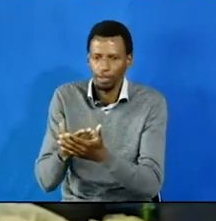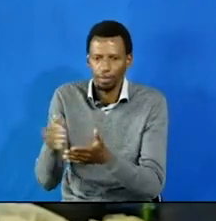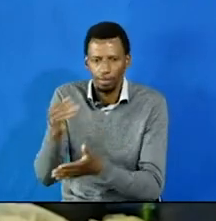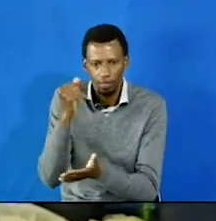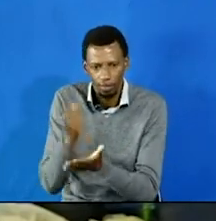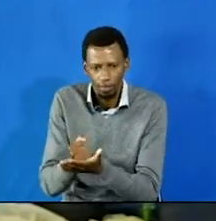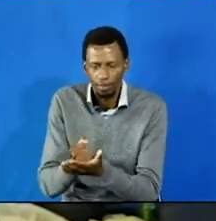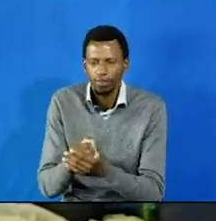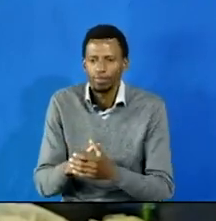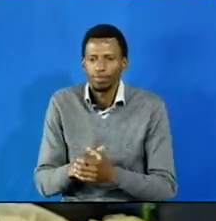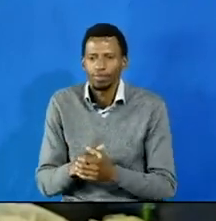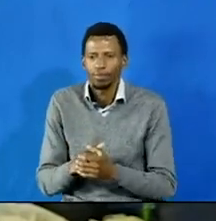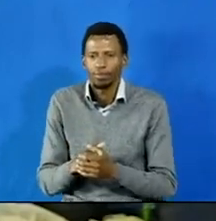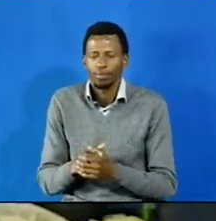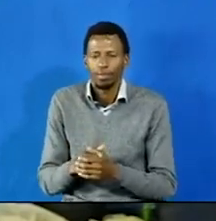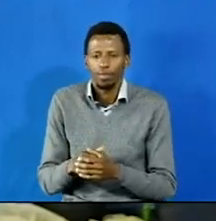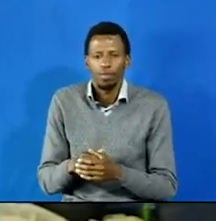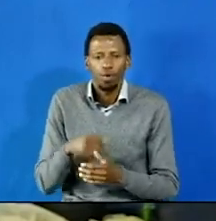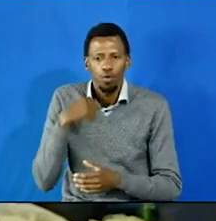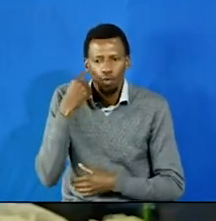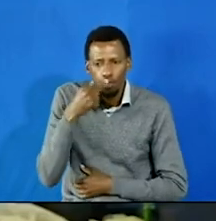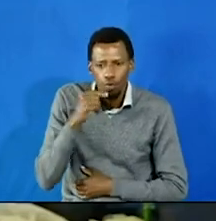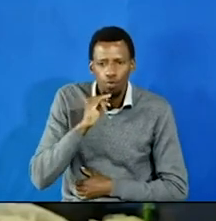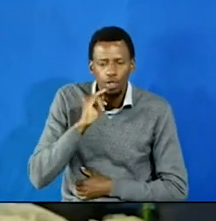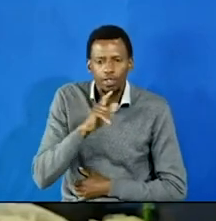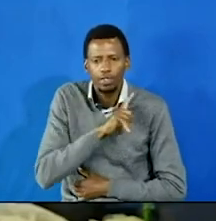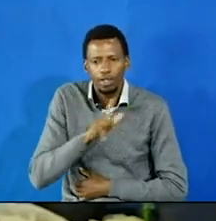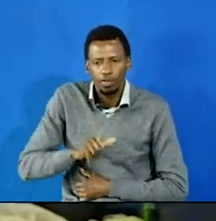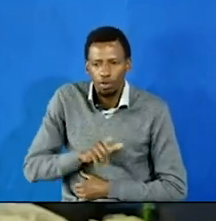Lord of your life?